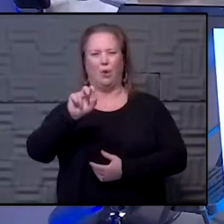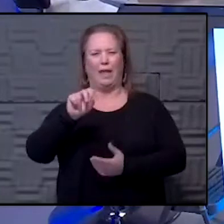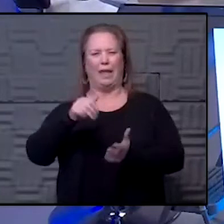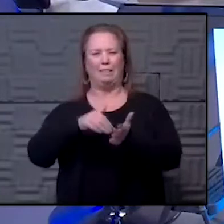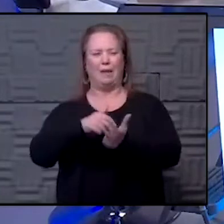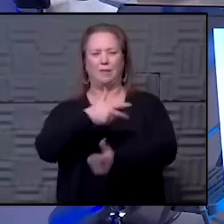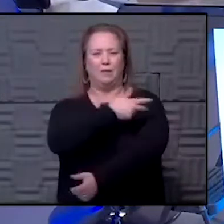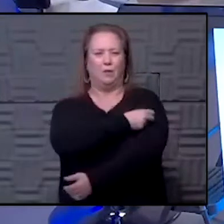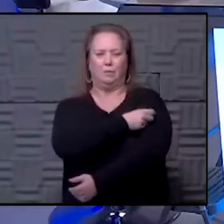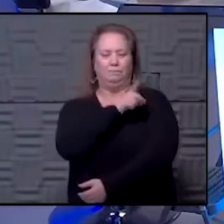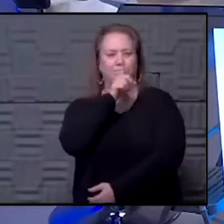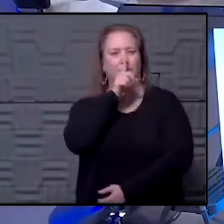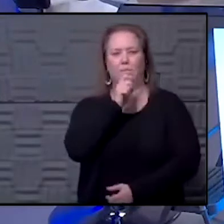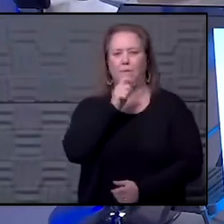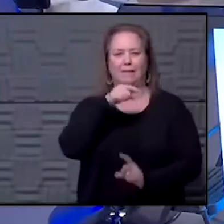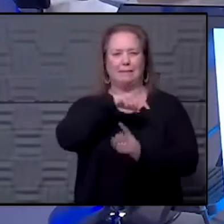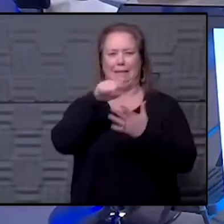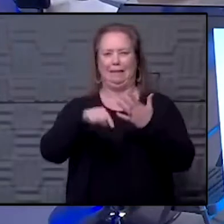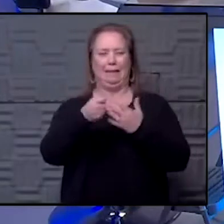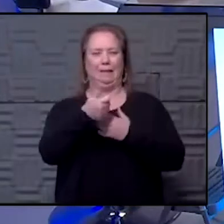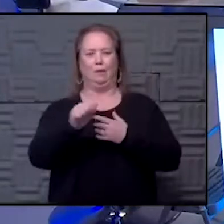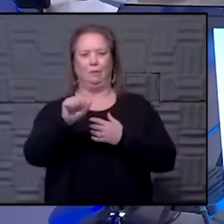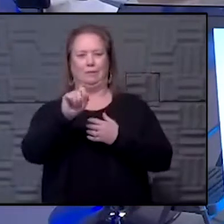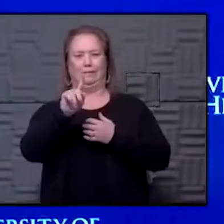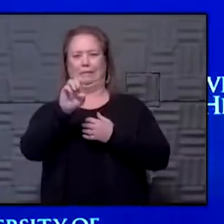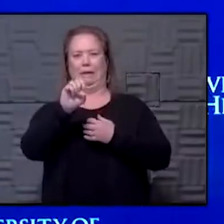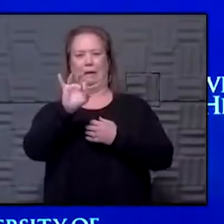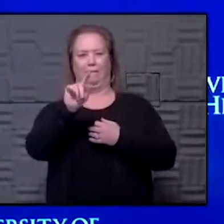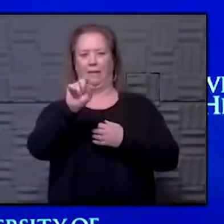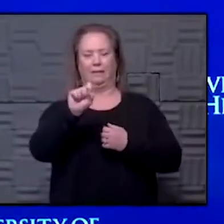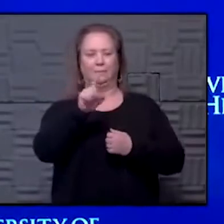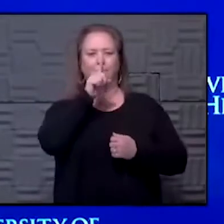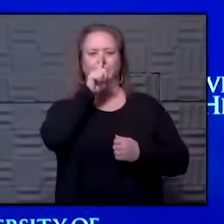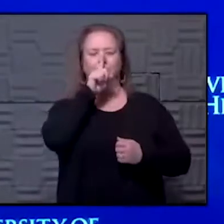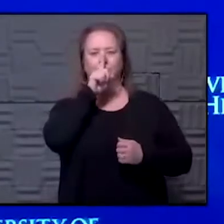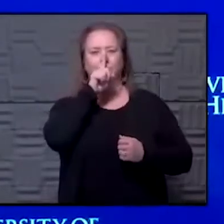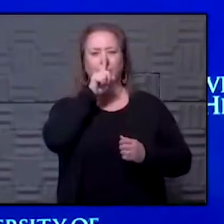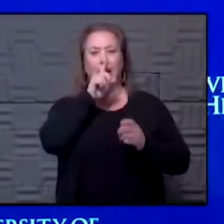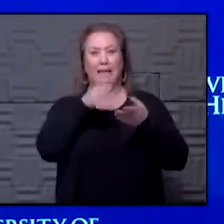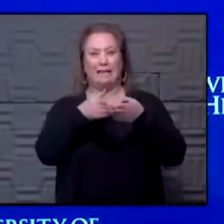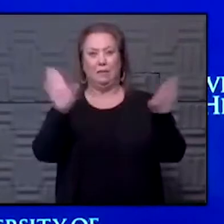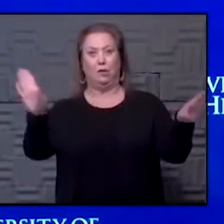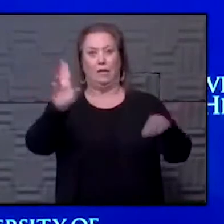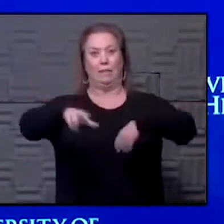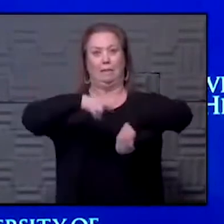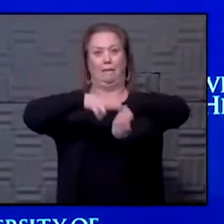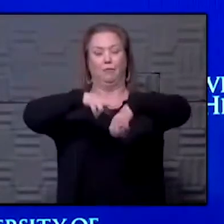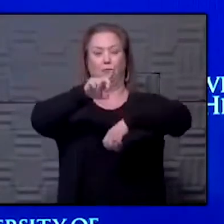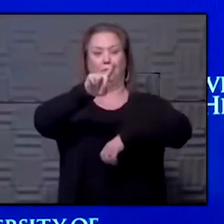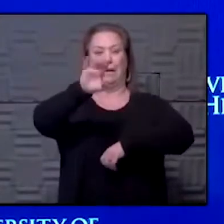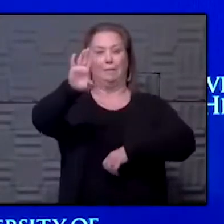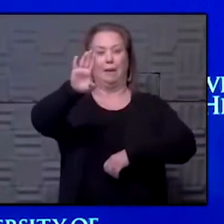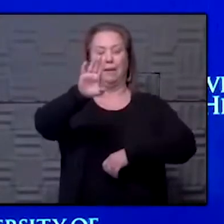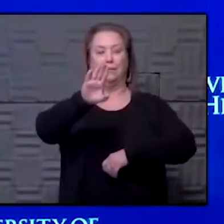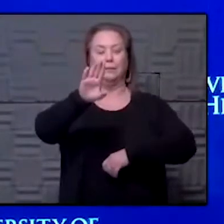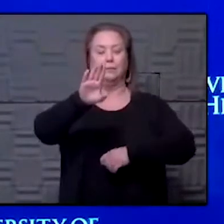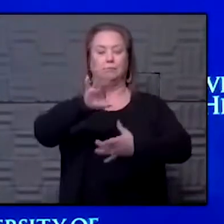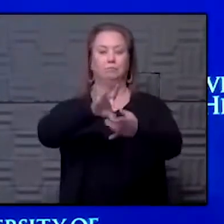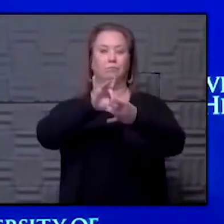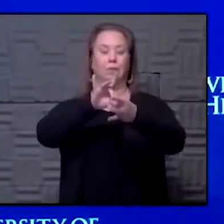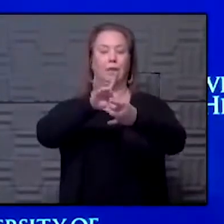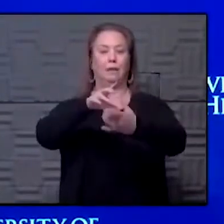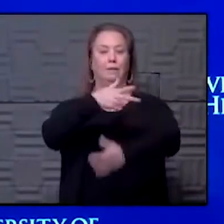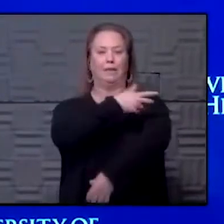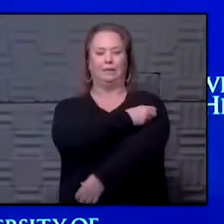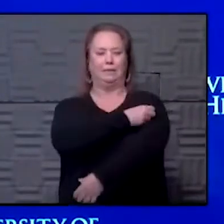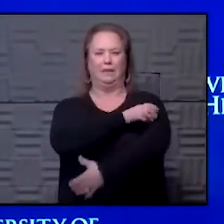doses of vaccine. I don't think we've seen this. I know we haven't seen this. And when you look at the national database around vaccines, this